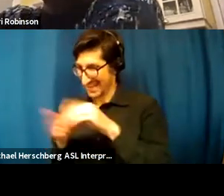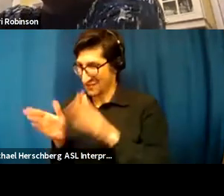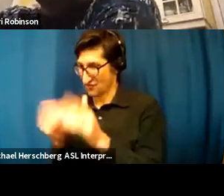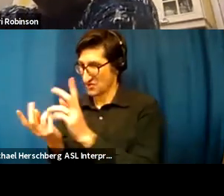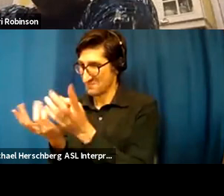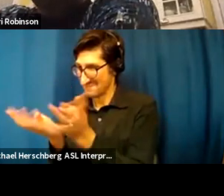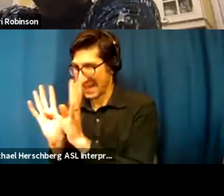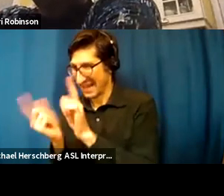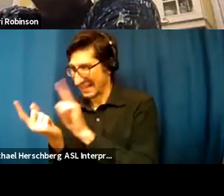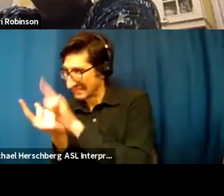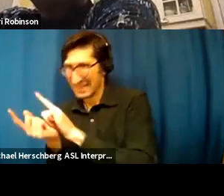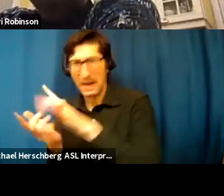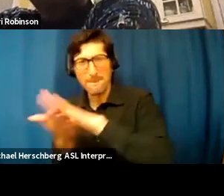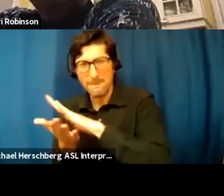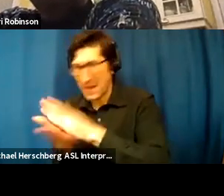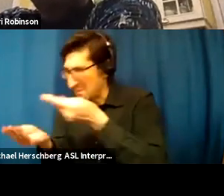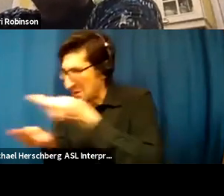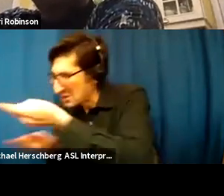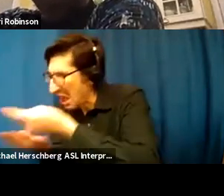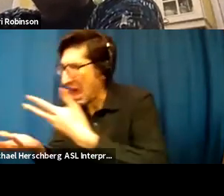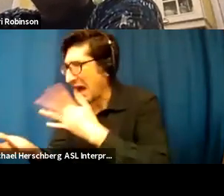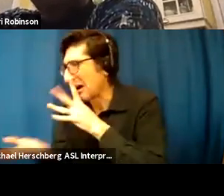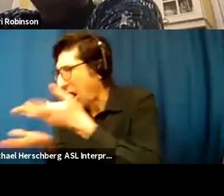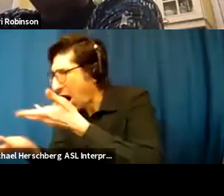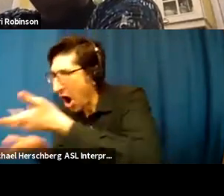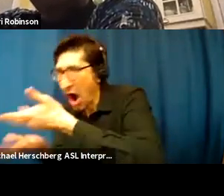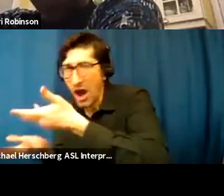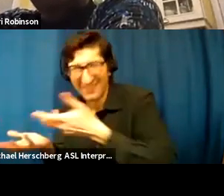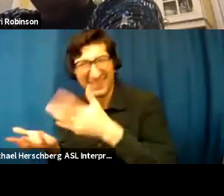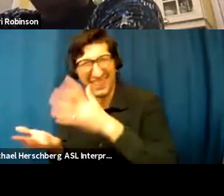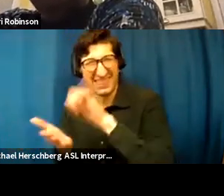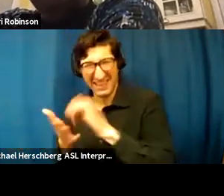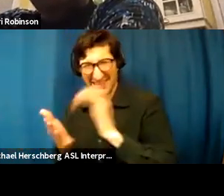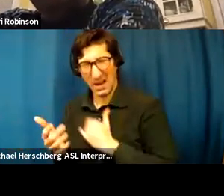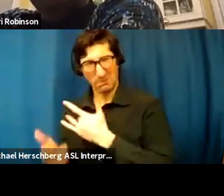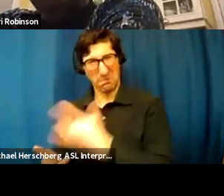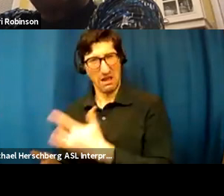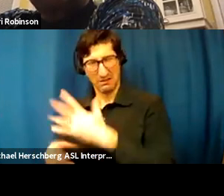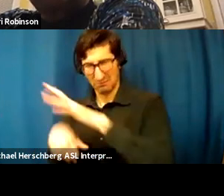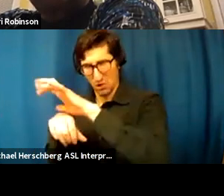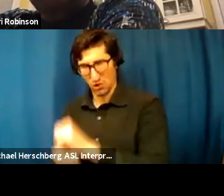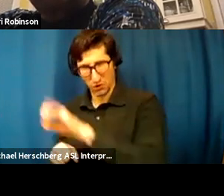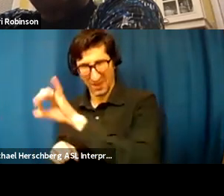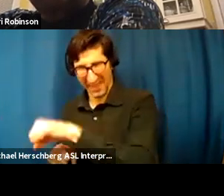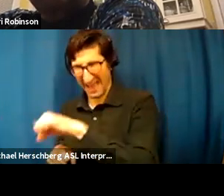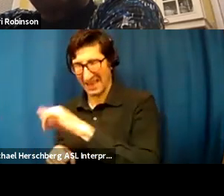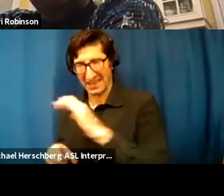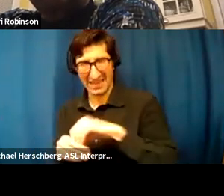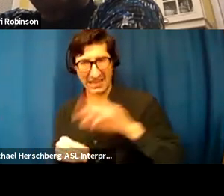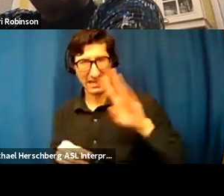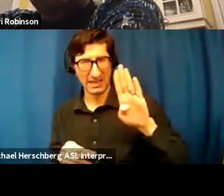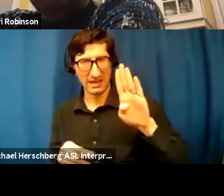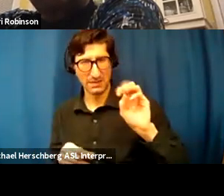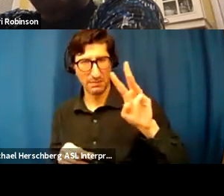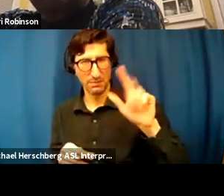with someone and pass papers and, you know, what we're used to doing in the bowling building, which is our regular meeting space. Right. So I think last year